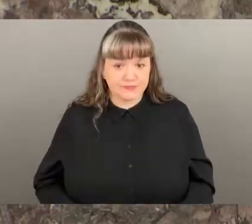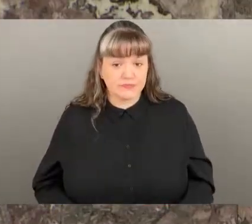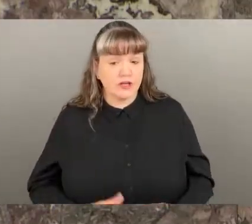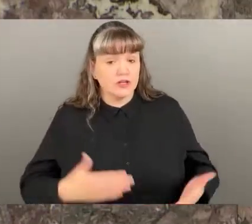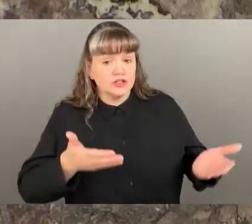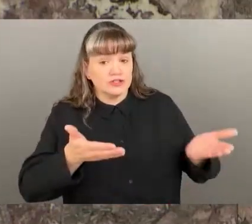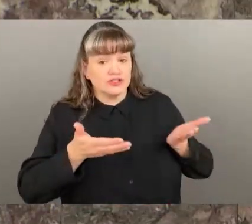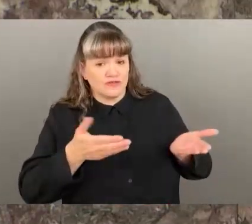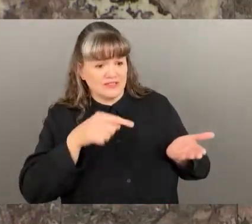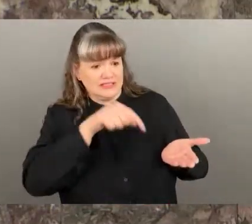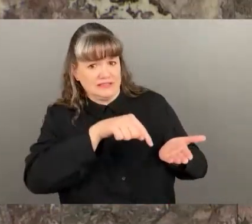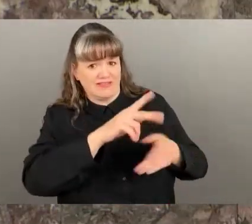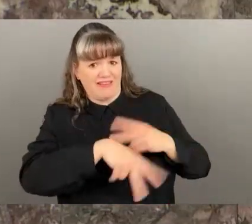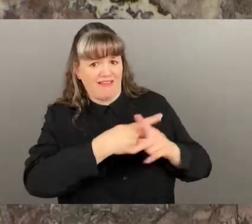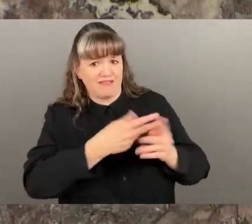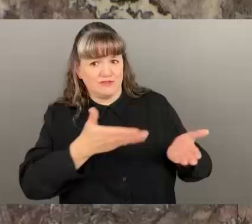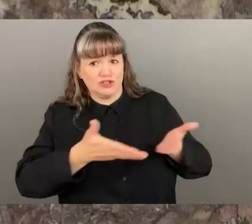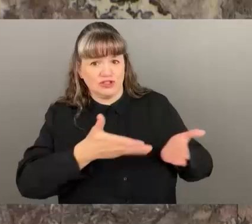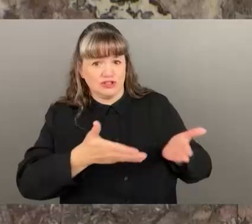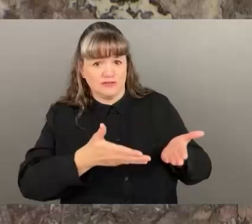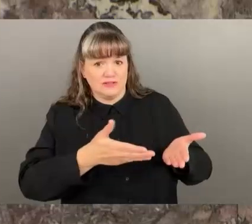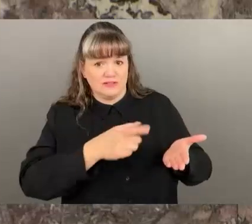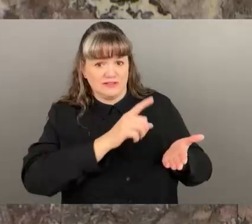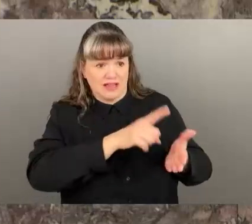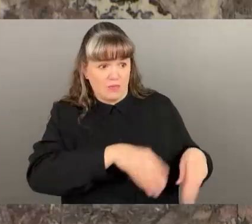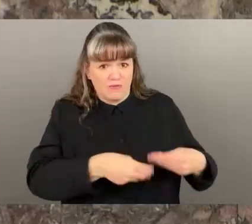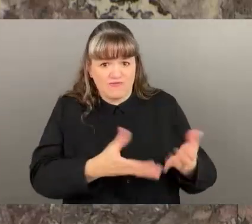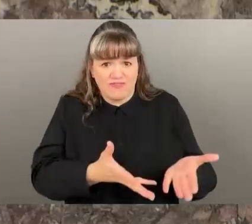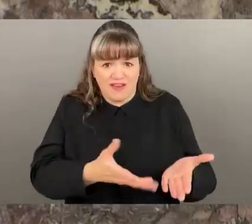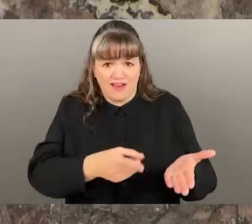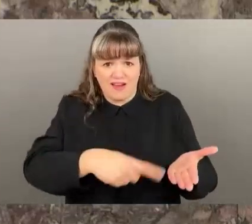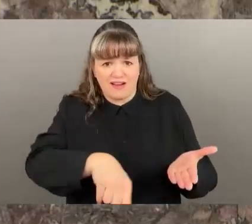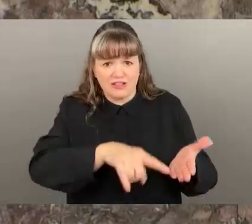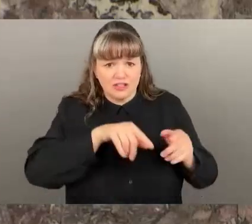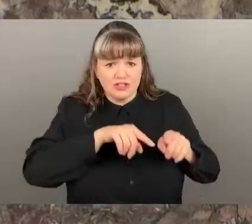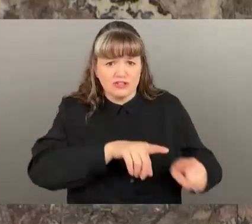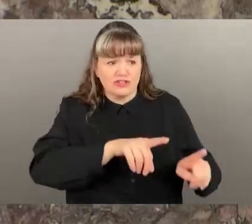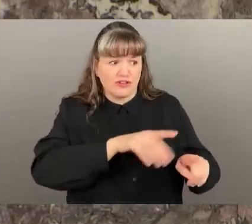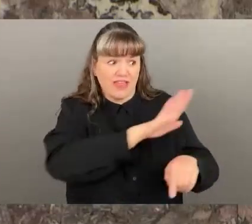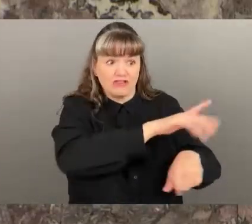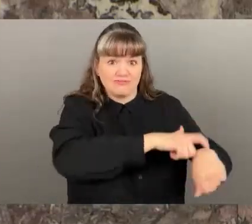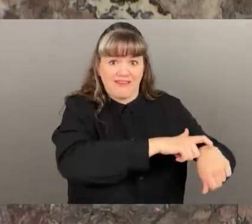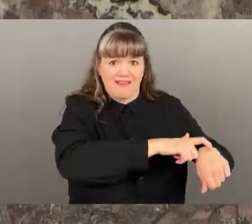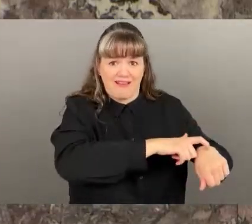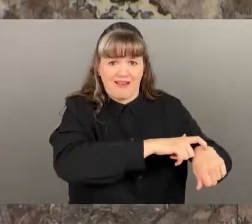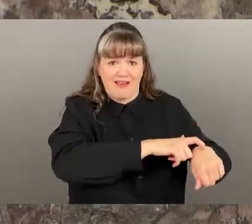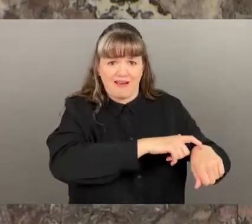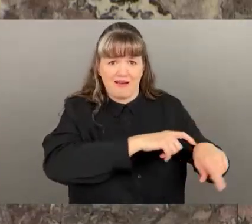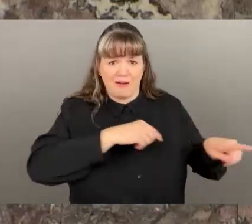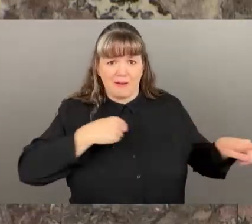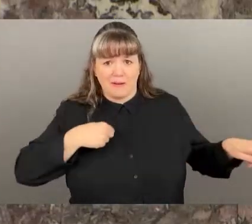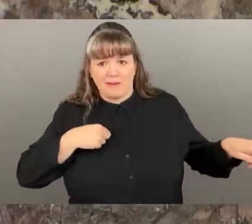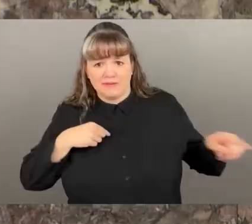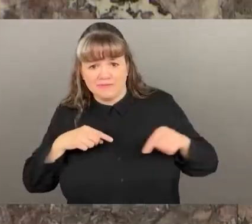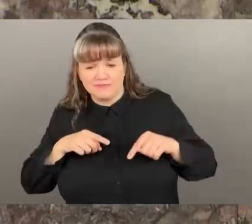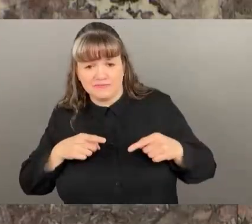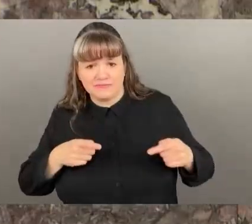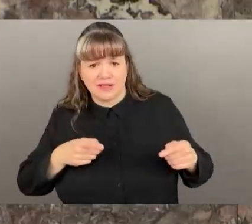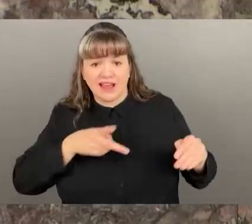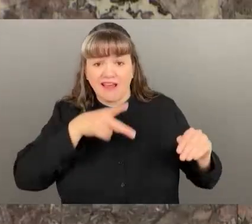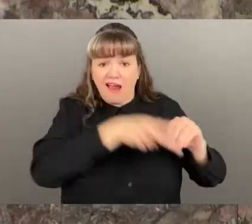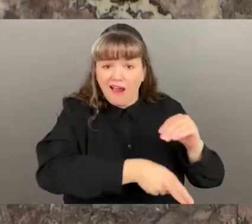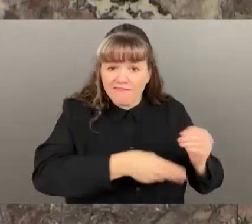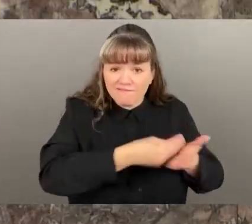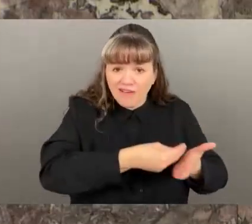people during their time in office, Honourable Speaker. Cutting funding to the Atlas Youth Recovery in Terrace, the